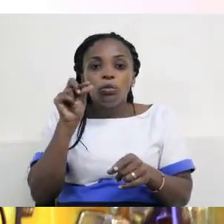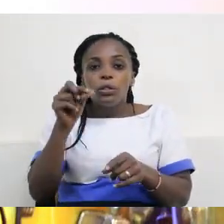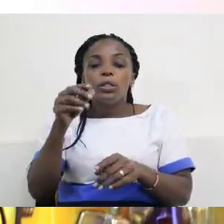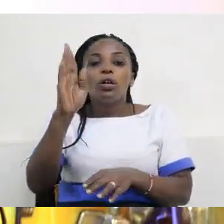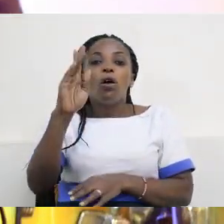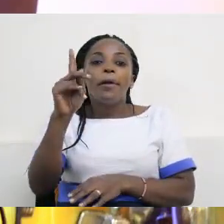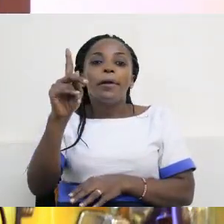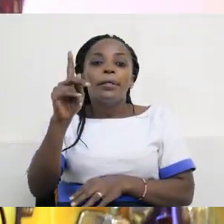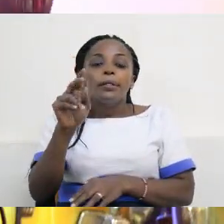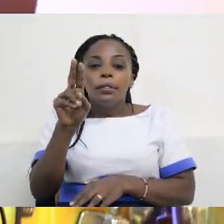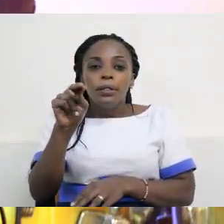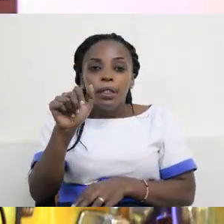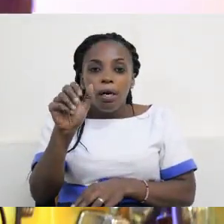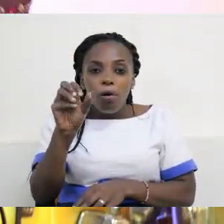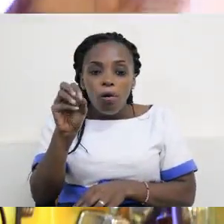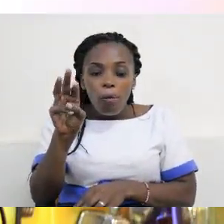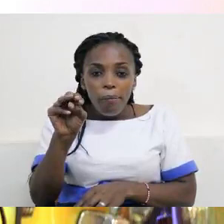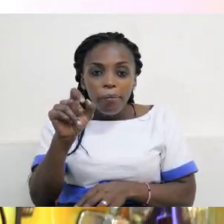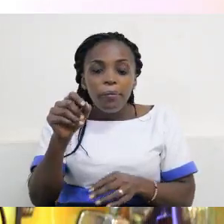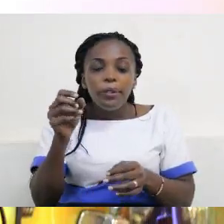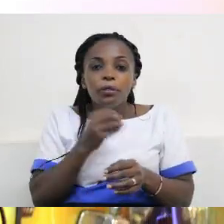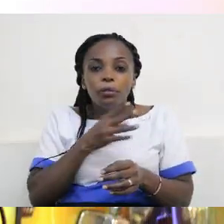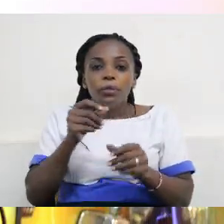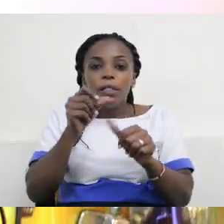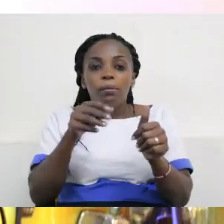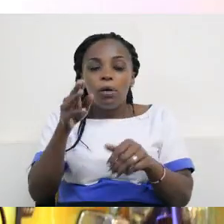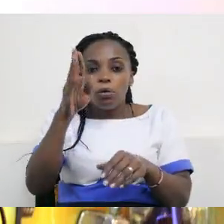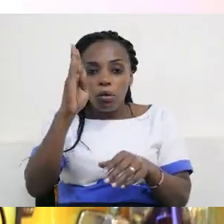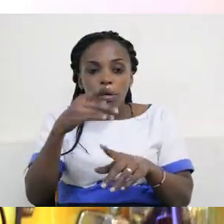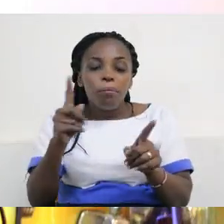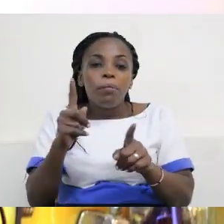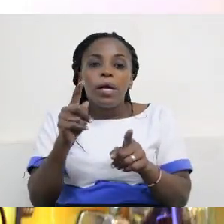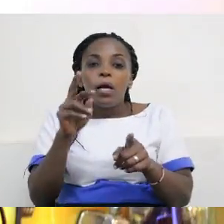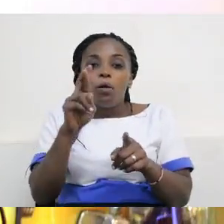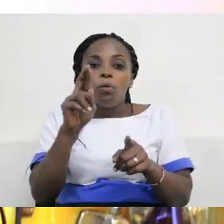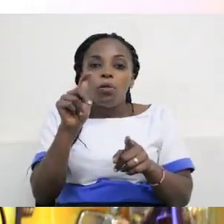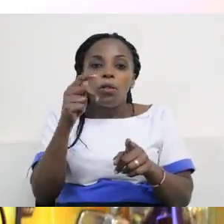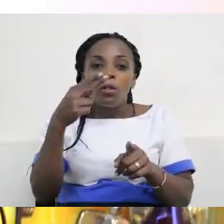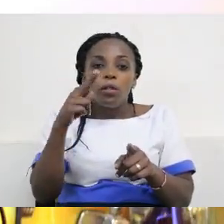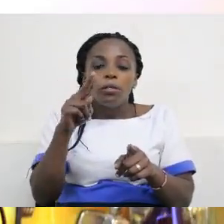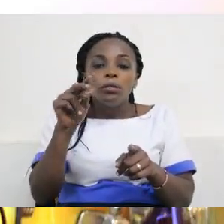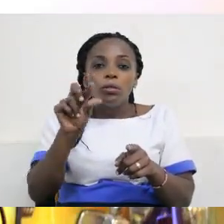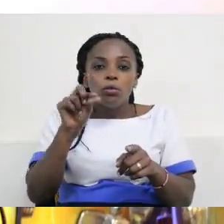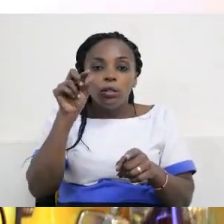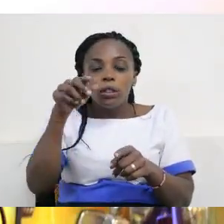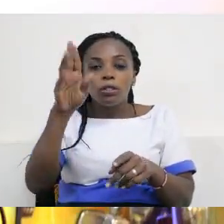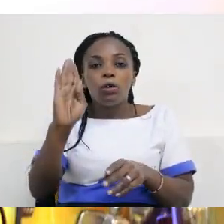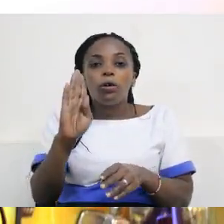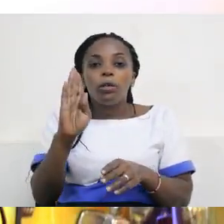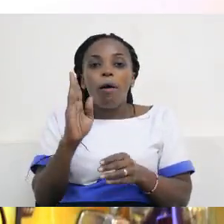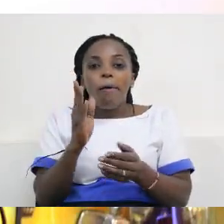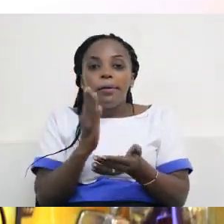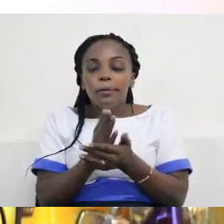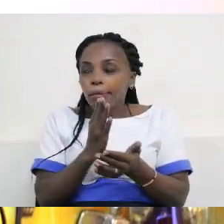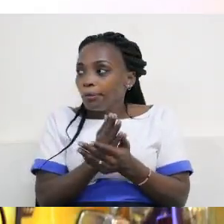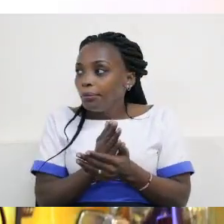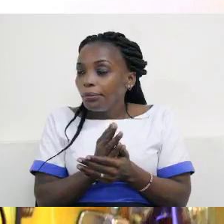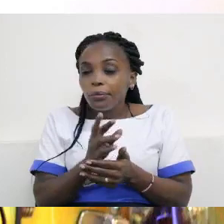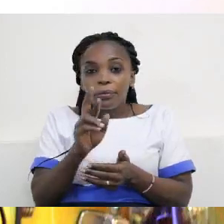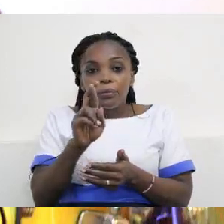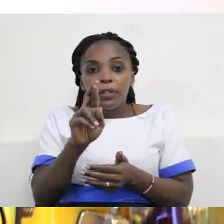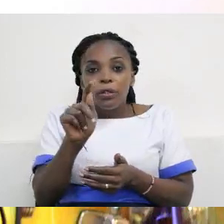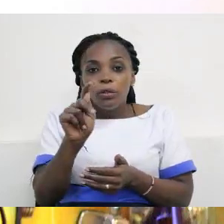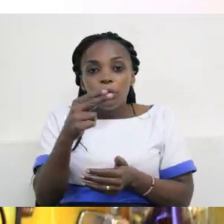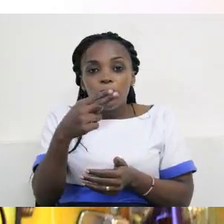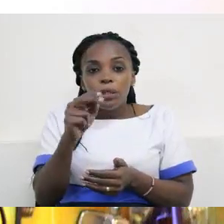God. Naomi is complaining about this God. Ruth chooses this God. It is no wonder then that Ruth